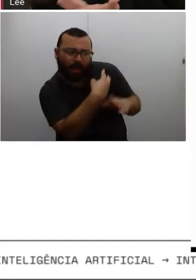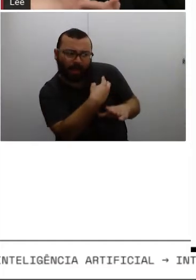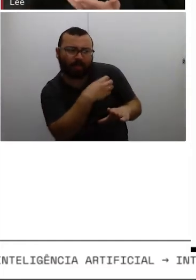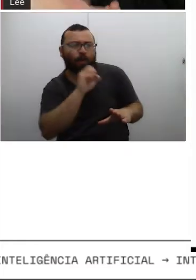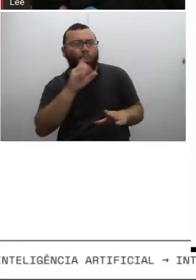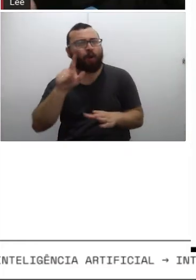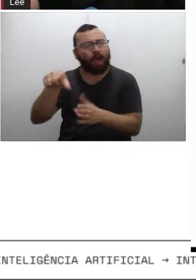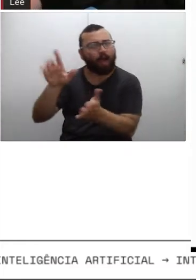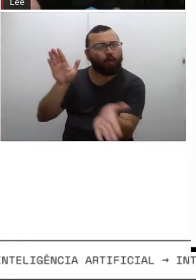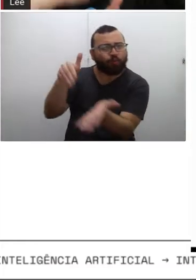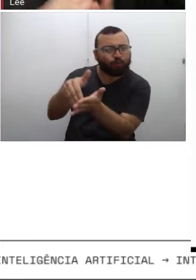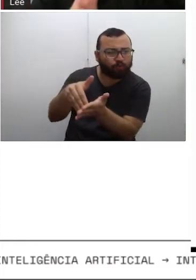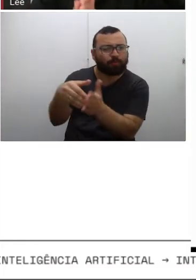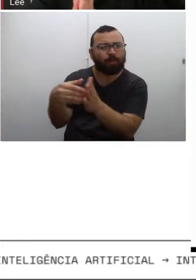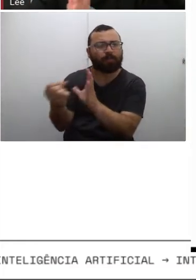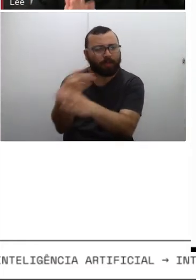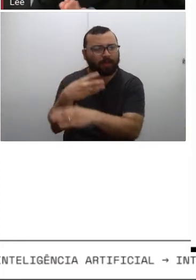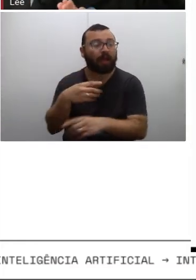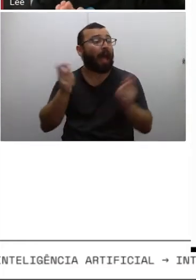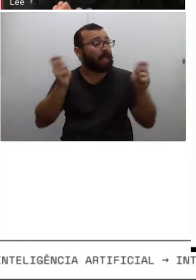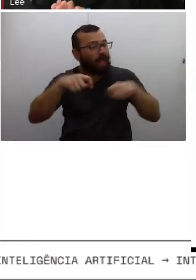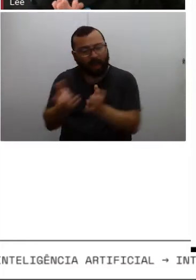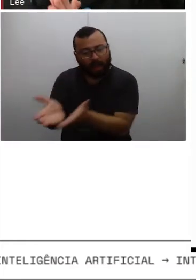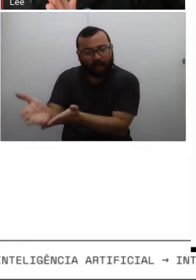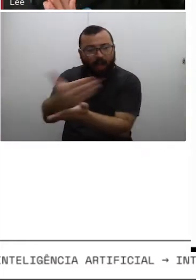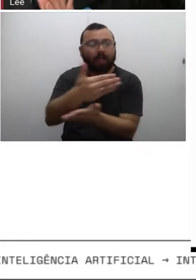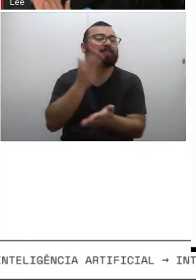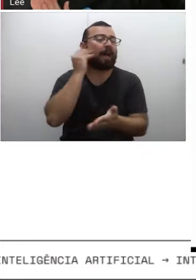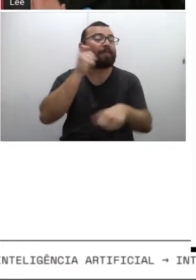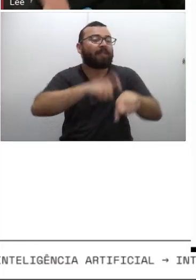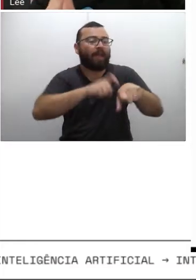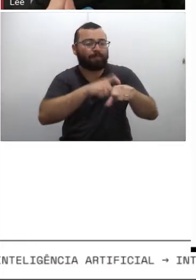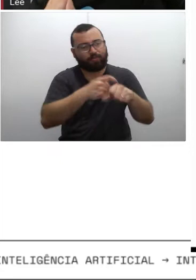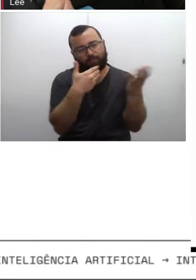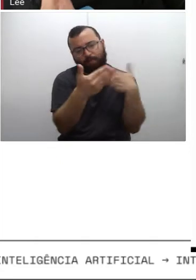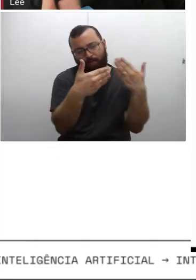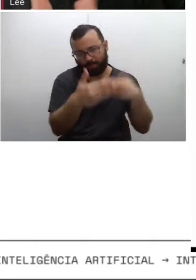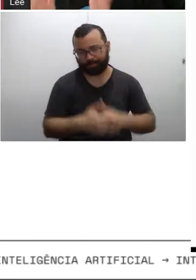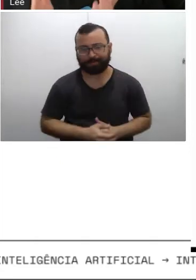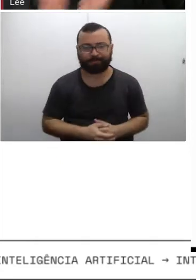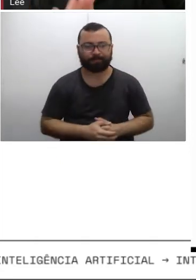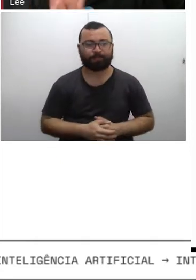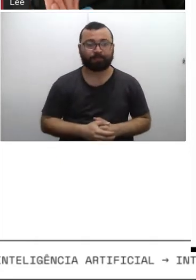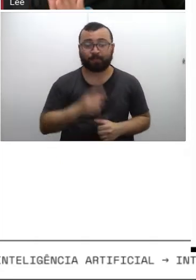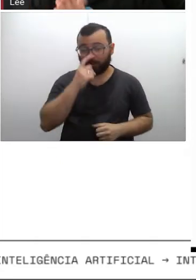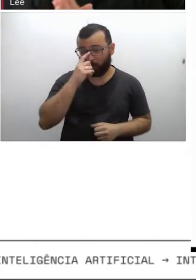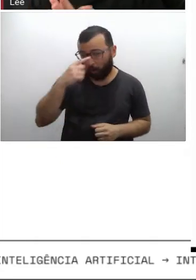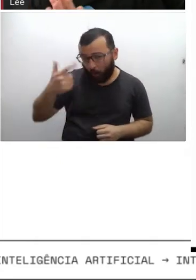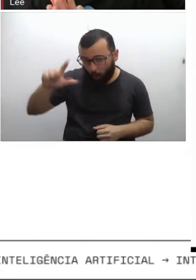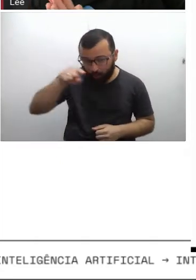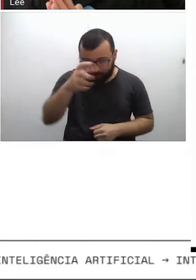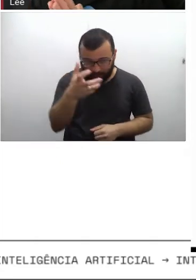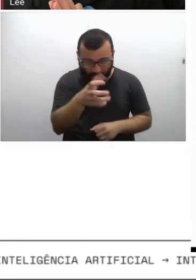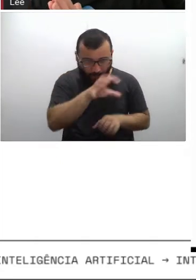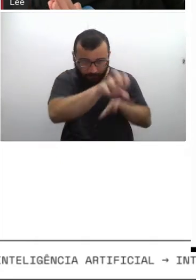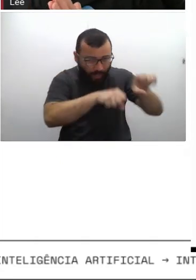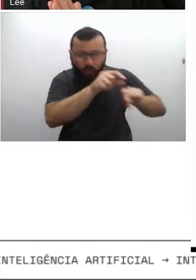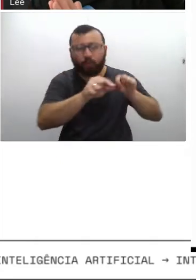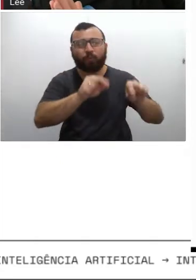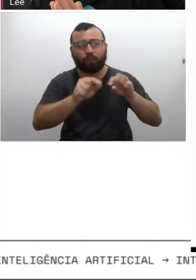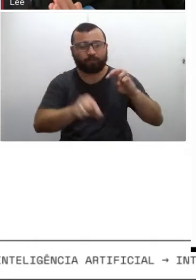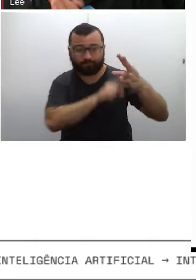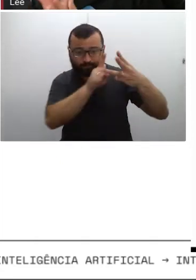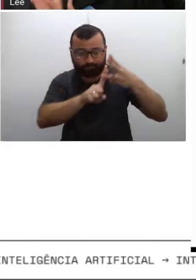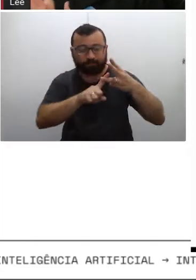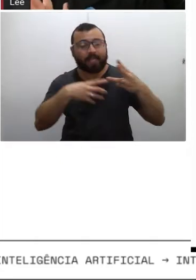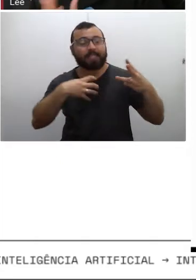was the last one, and you can collect the full session length that way. The other thing that you want to collect is the sentiment score. This